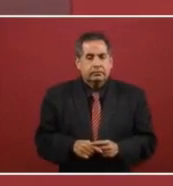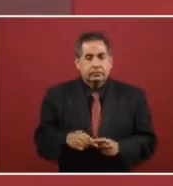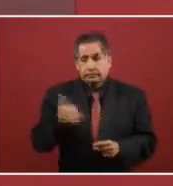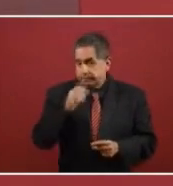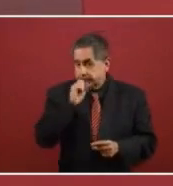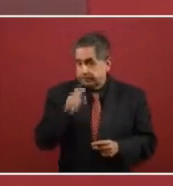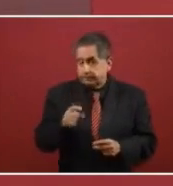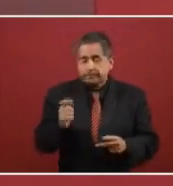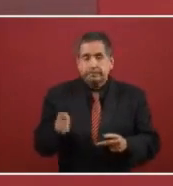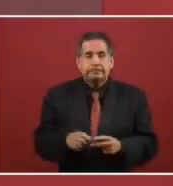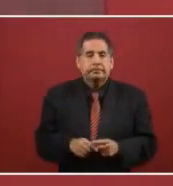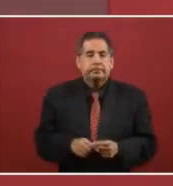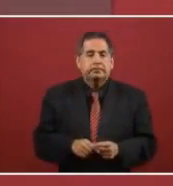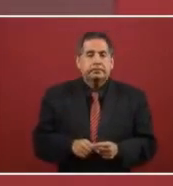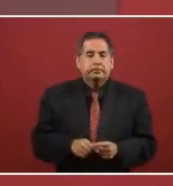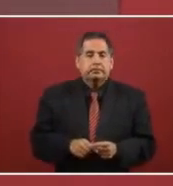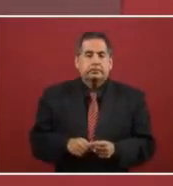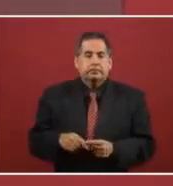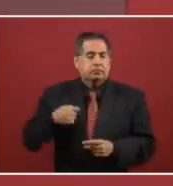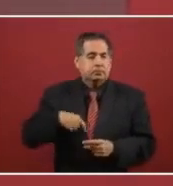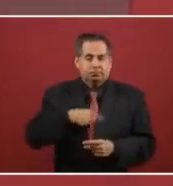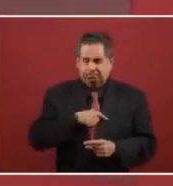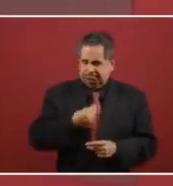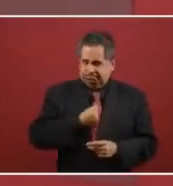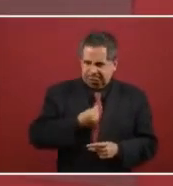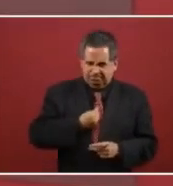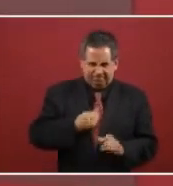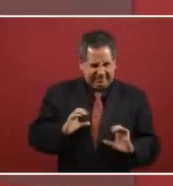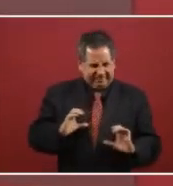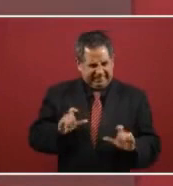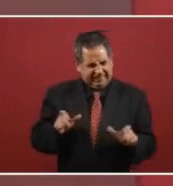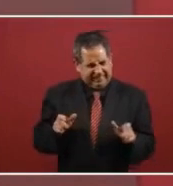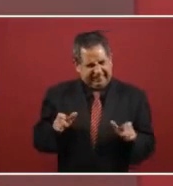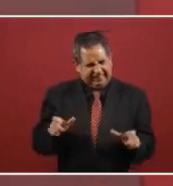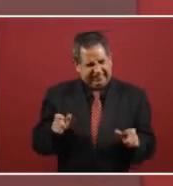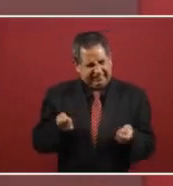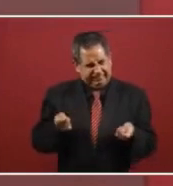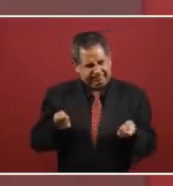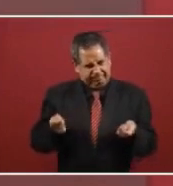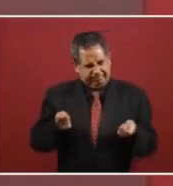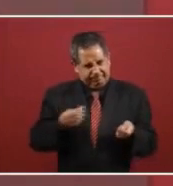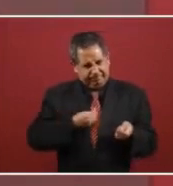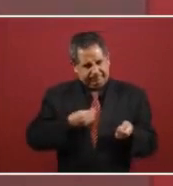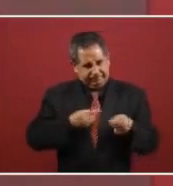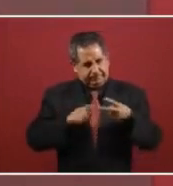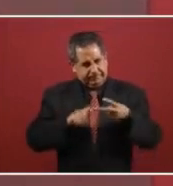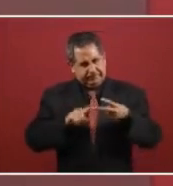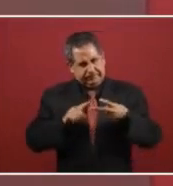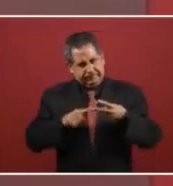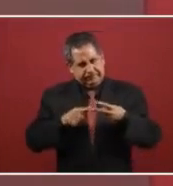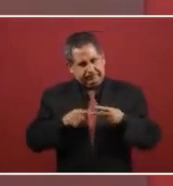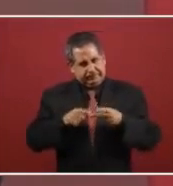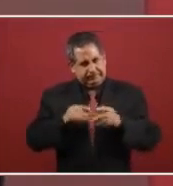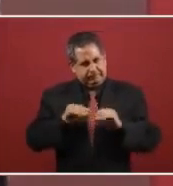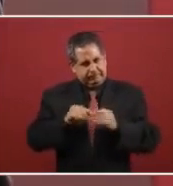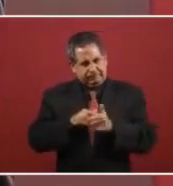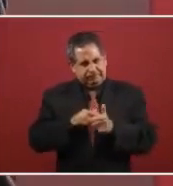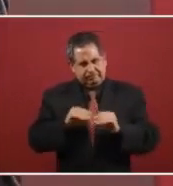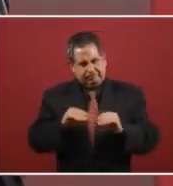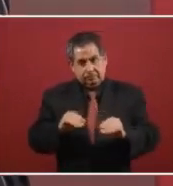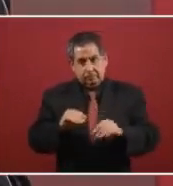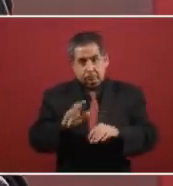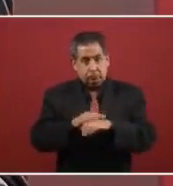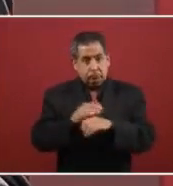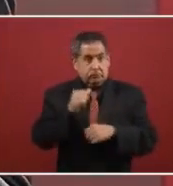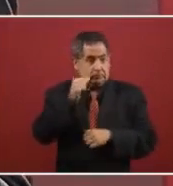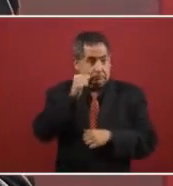Y And estamos resistiendo. we're resisting Porque because fue fuerte